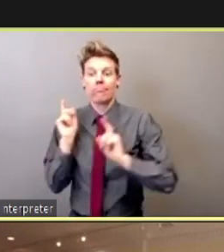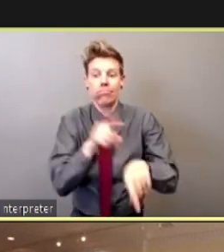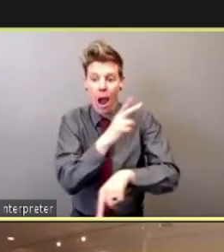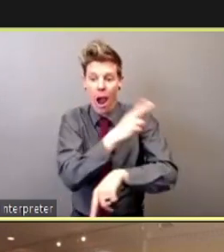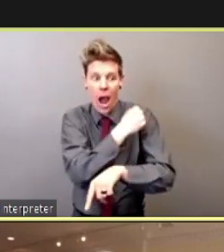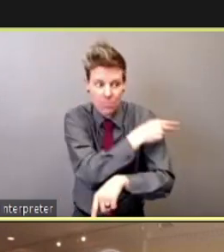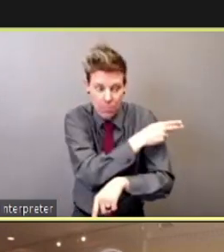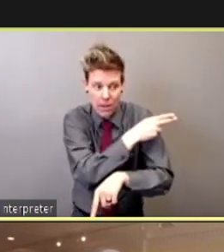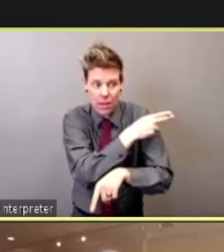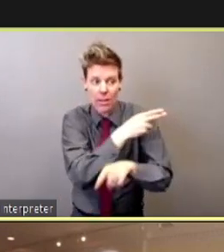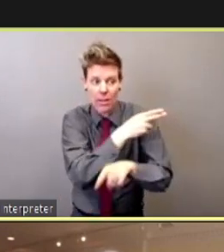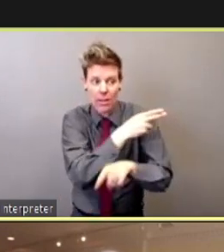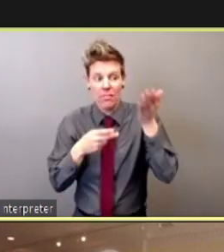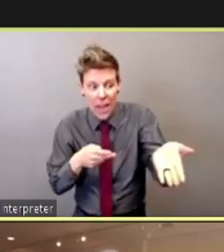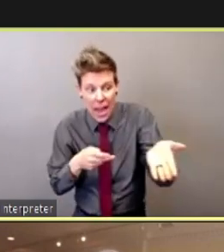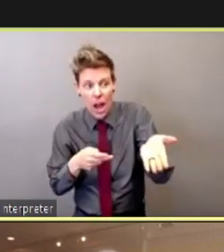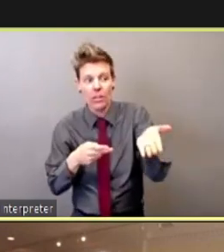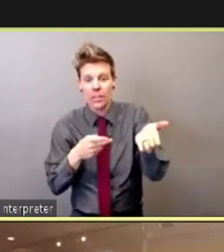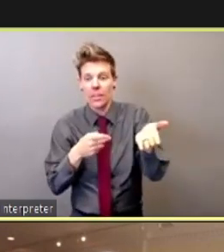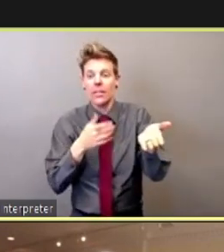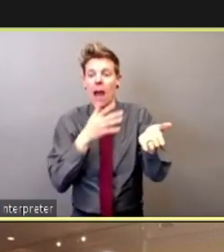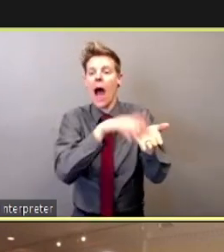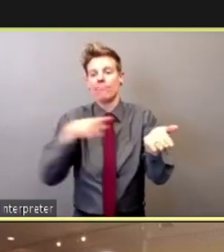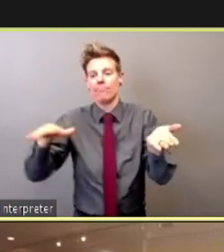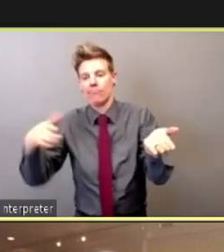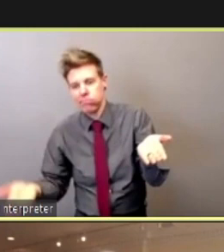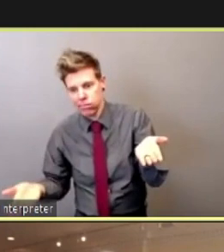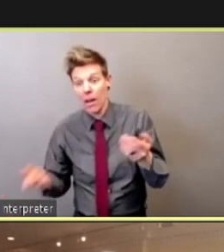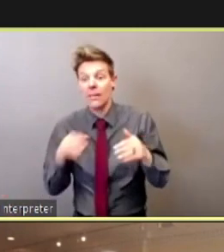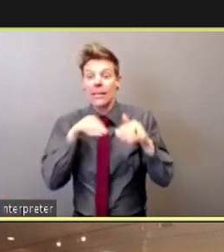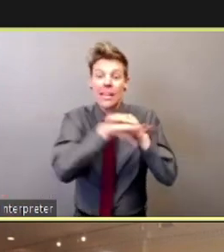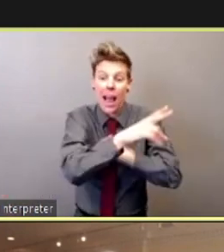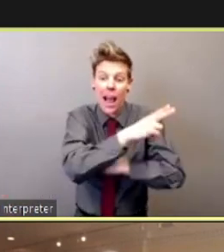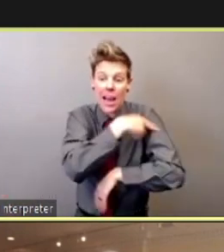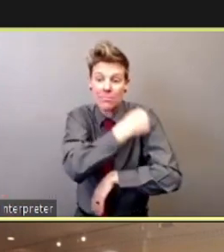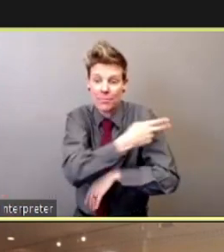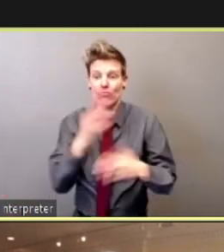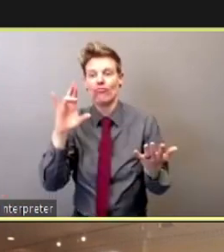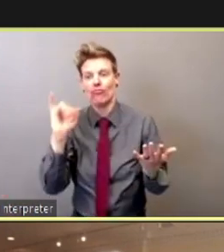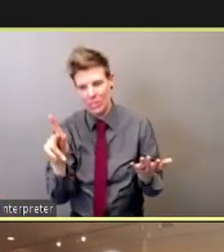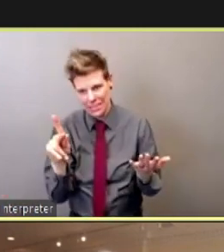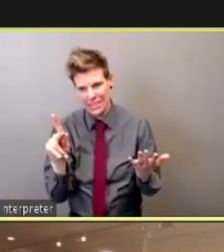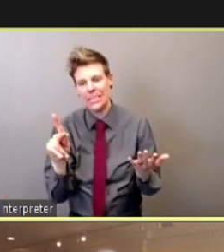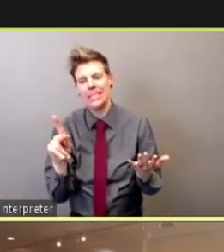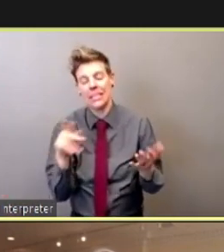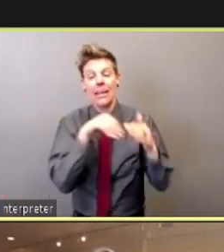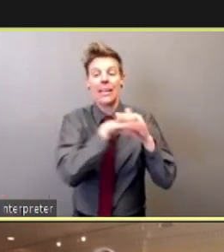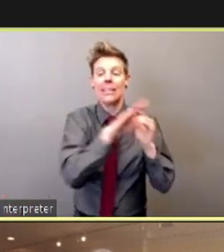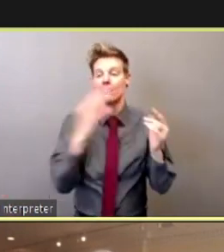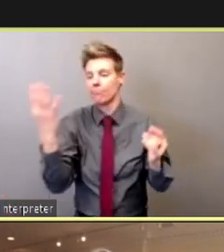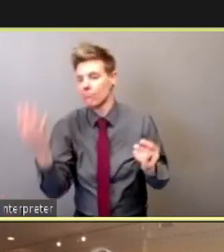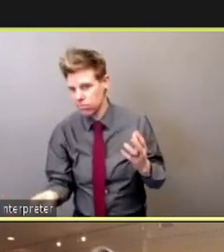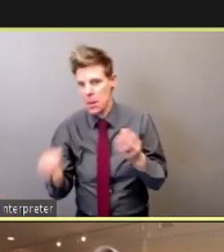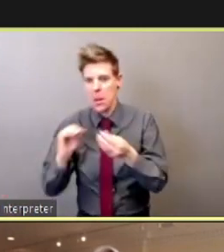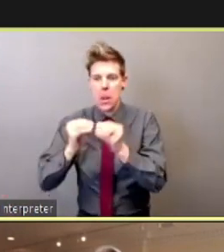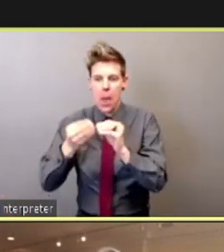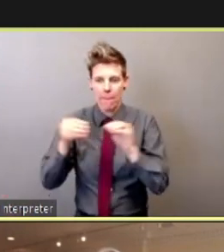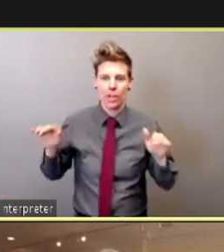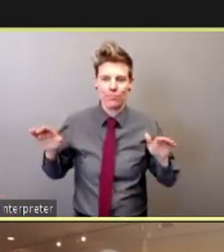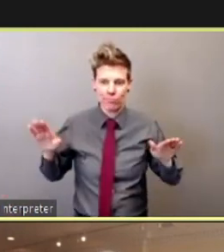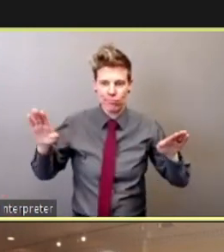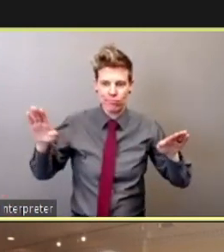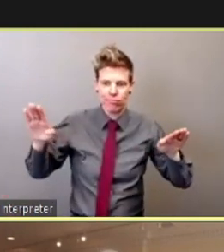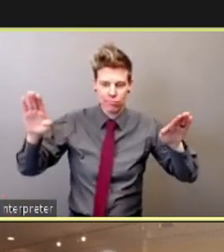individuals succumb to the virus. And unfortunately, some folks never get to the hospital. They become so ill so